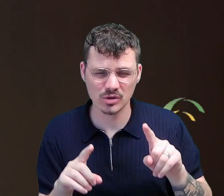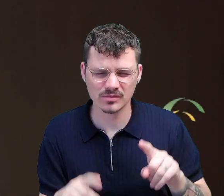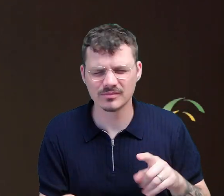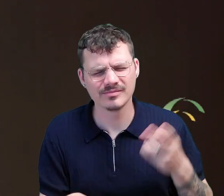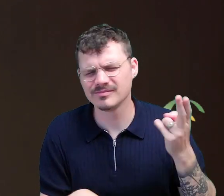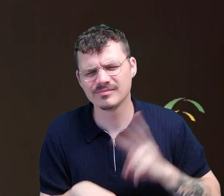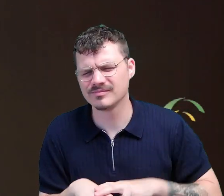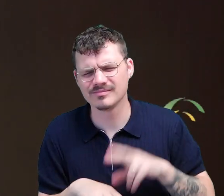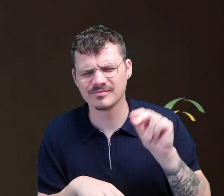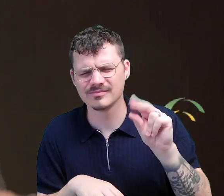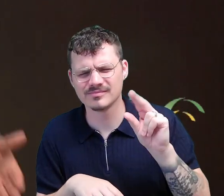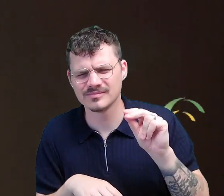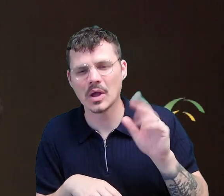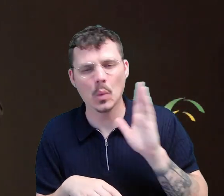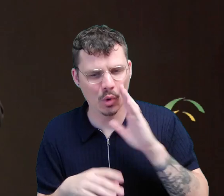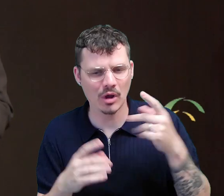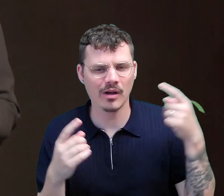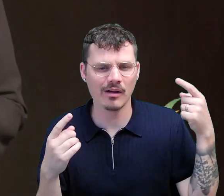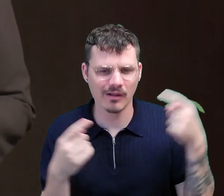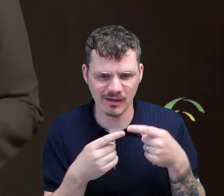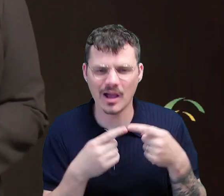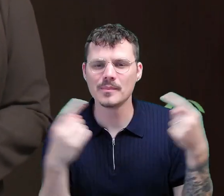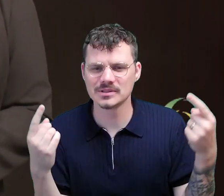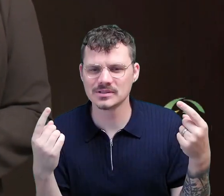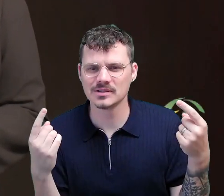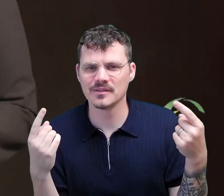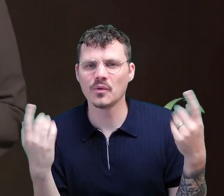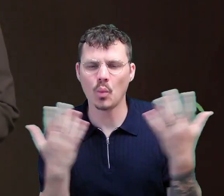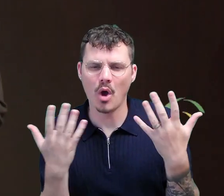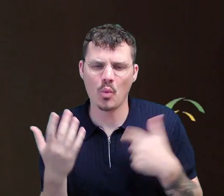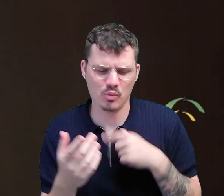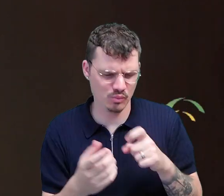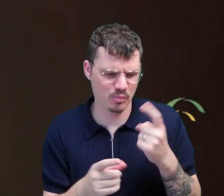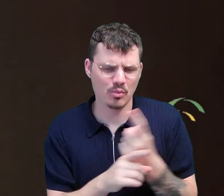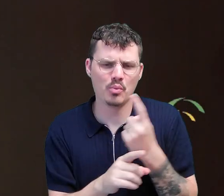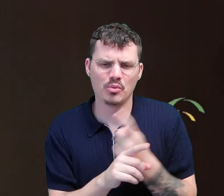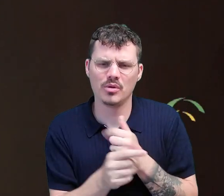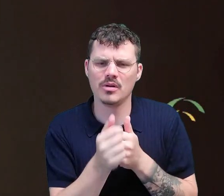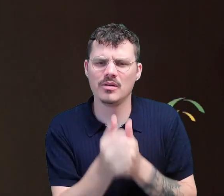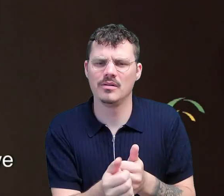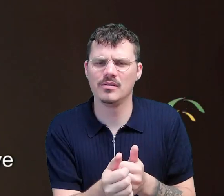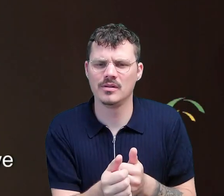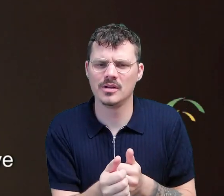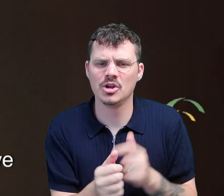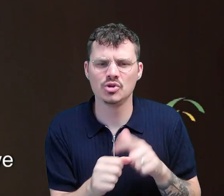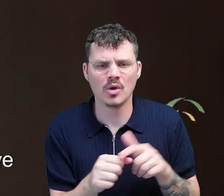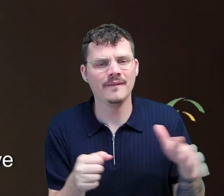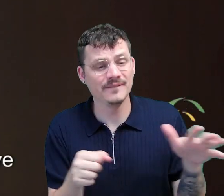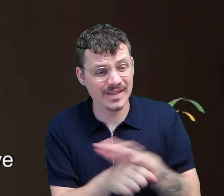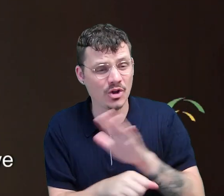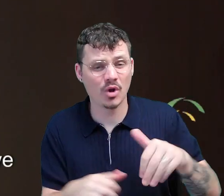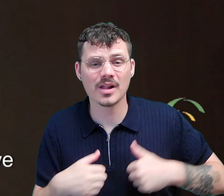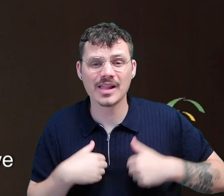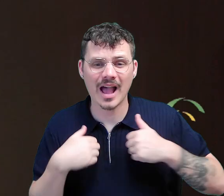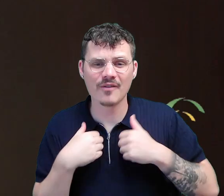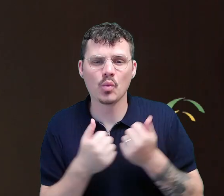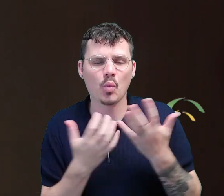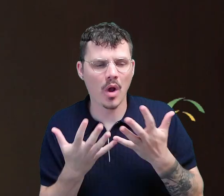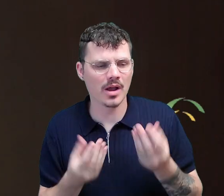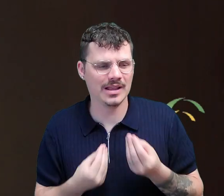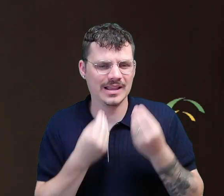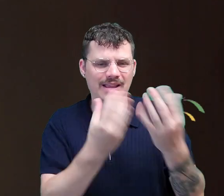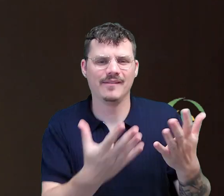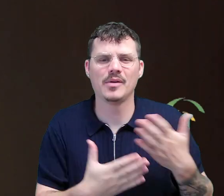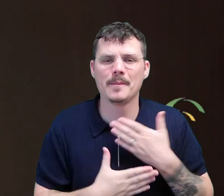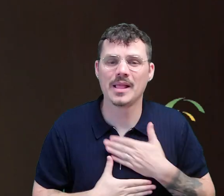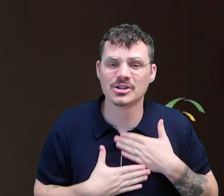not. It's the opposite of what is appropriate to do. To fill her life with the things that give her